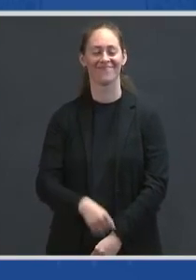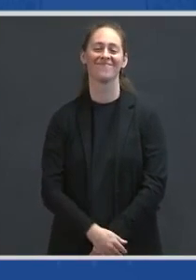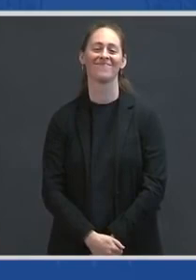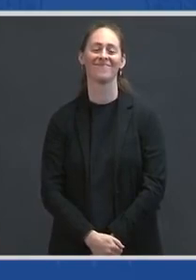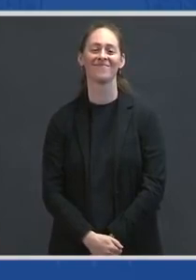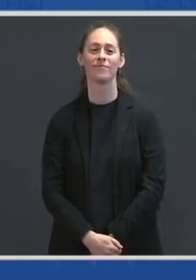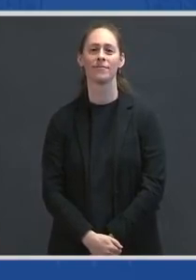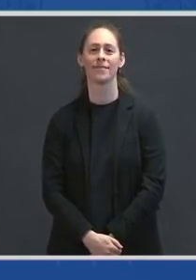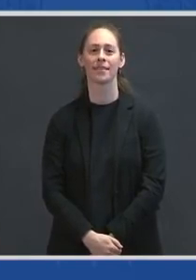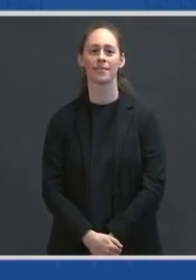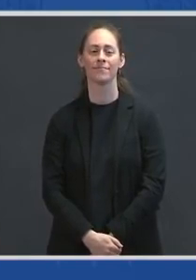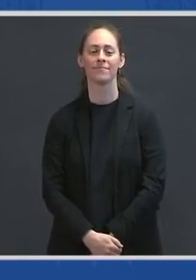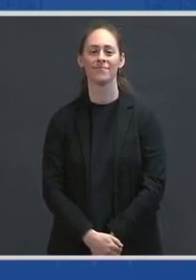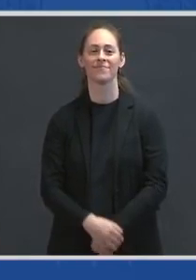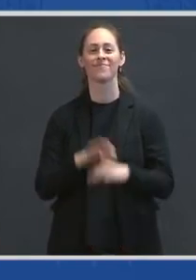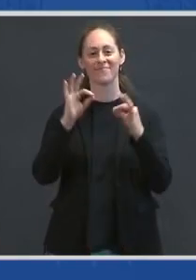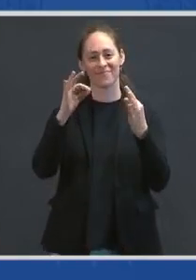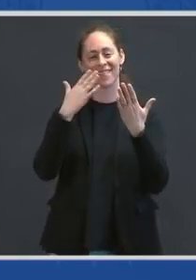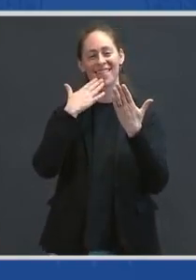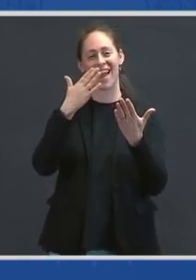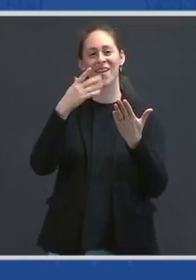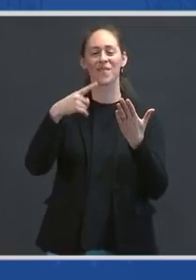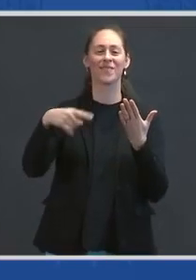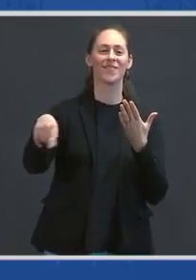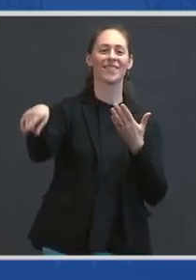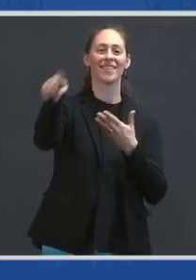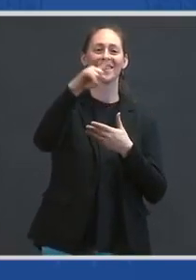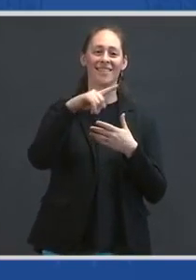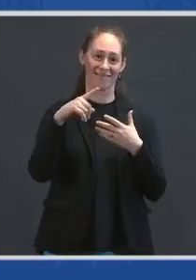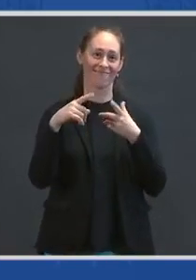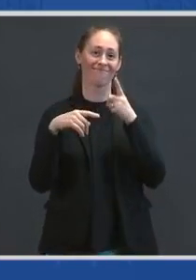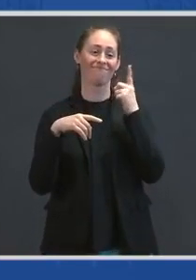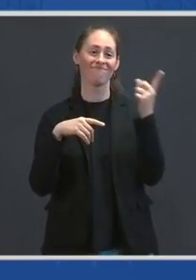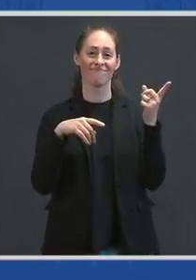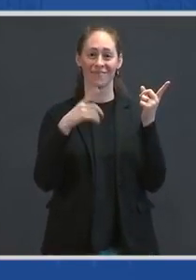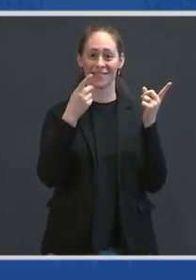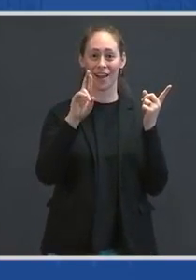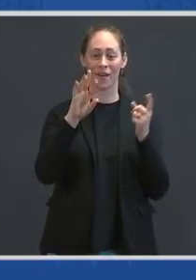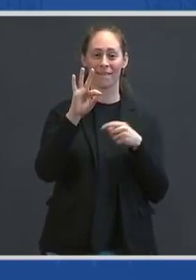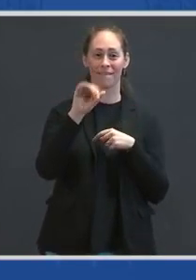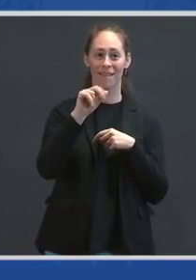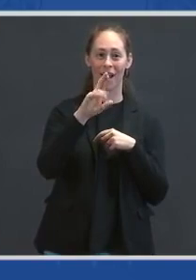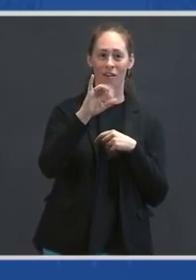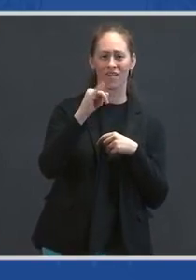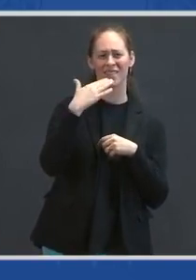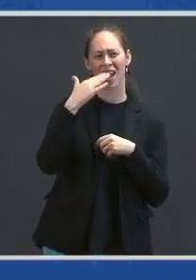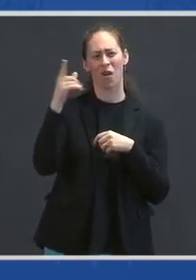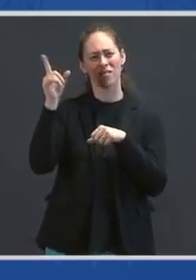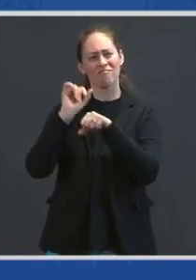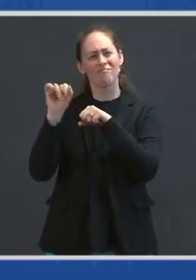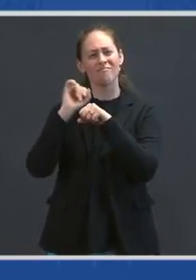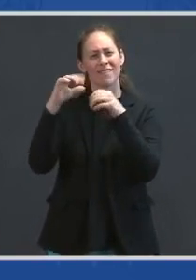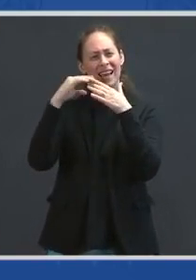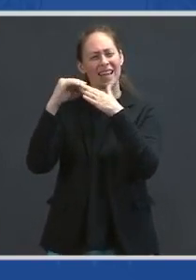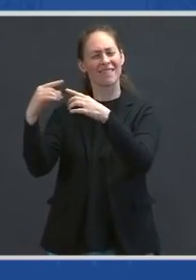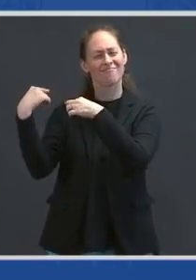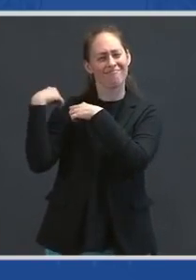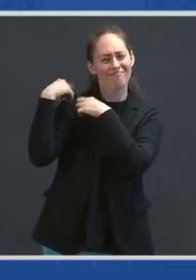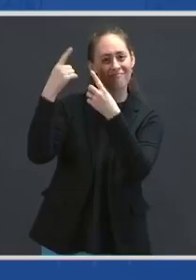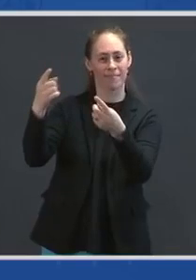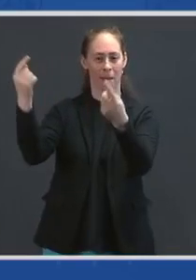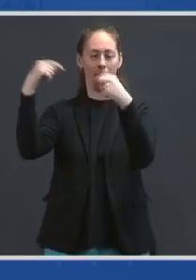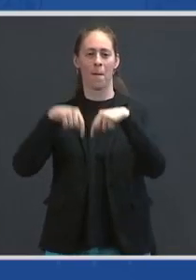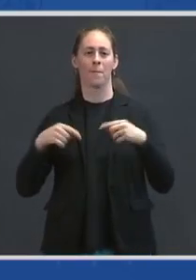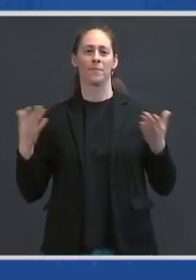Well, thank you all. Dr. Fauci, thanks for your leadership. Thanks for being here. 2 weeks